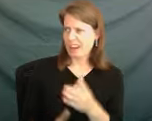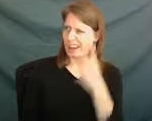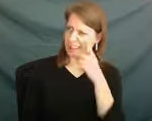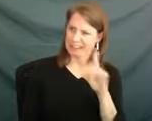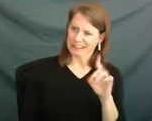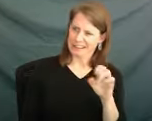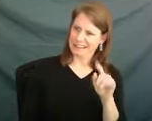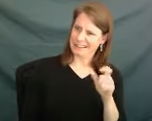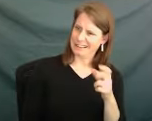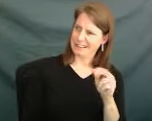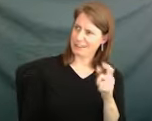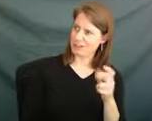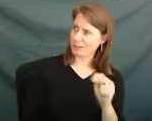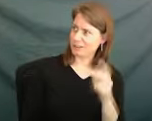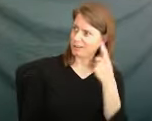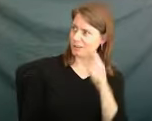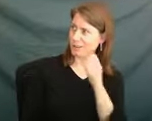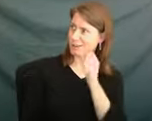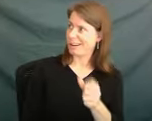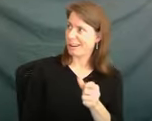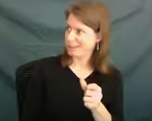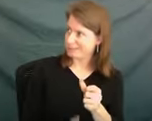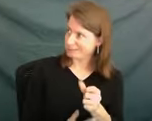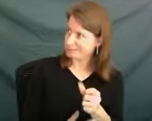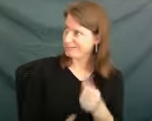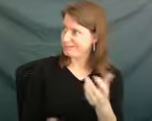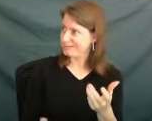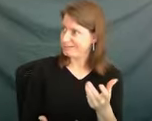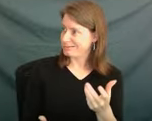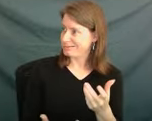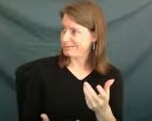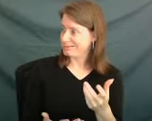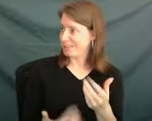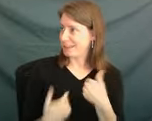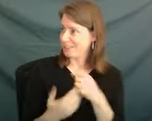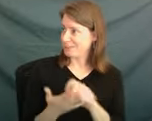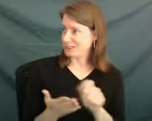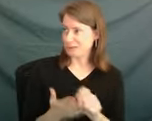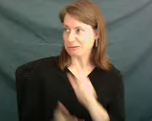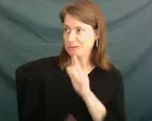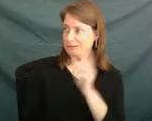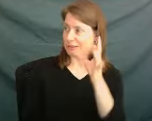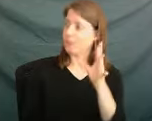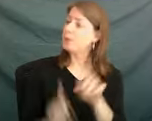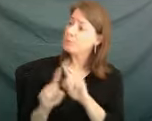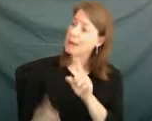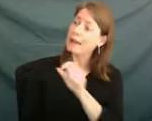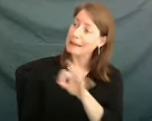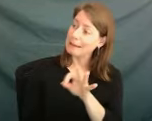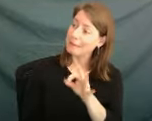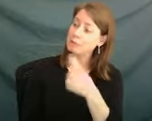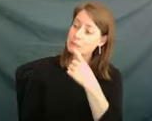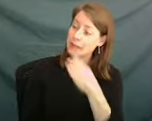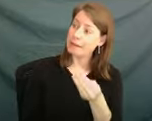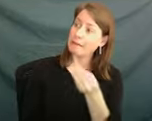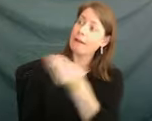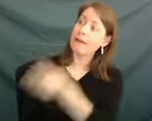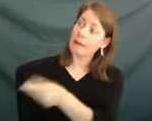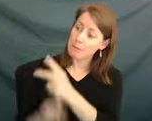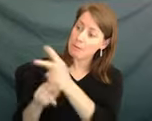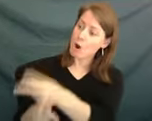got 5.9. Okay. Yeah. And then I did the square root of that. Mark, what are you